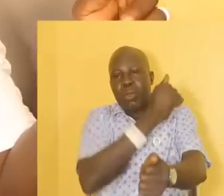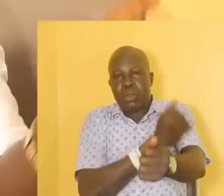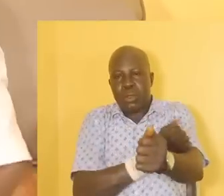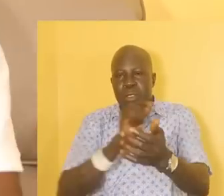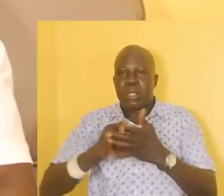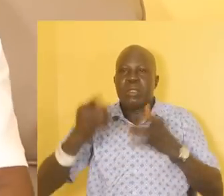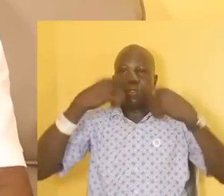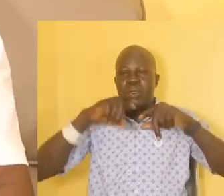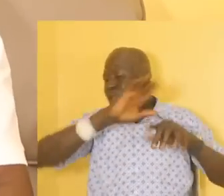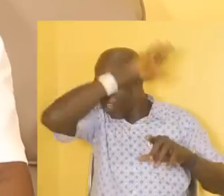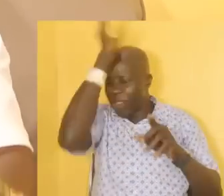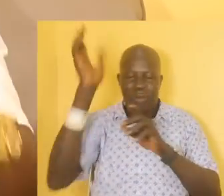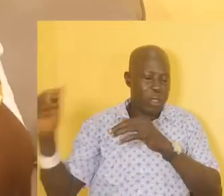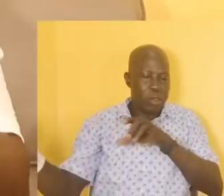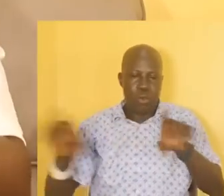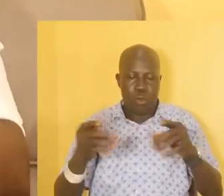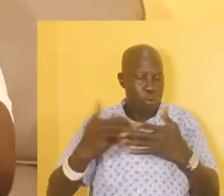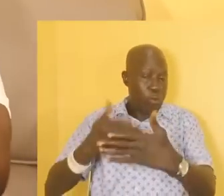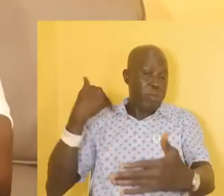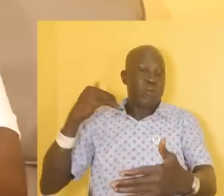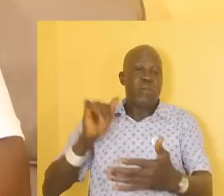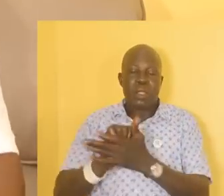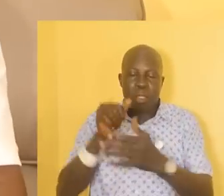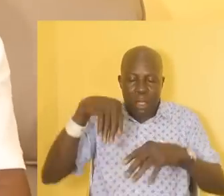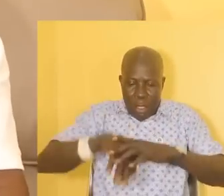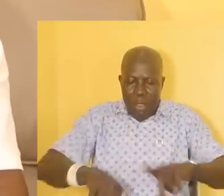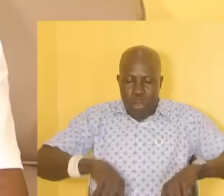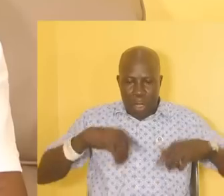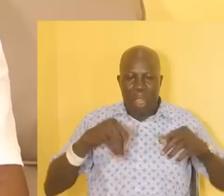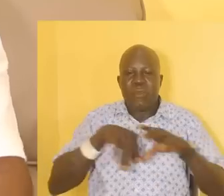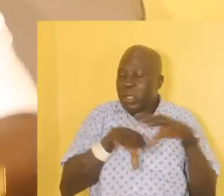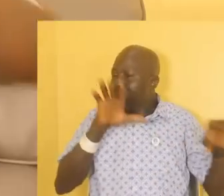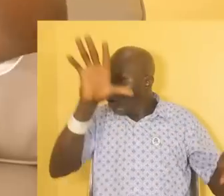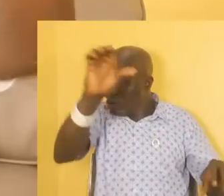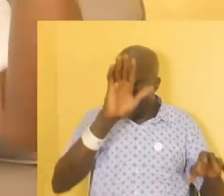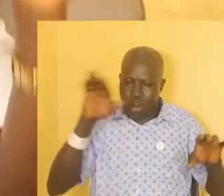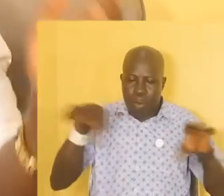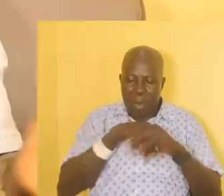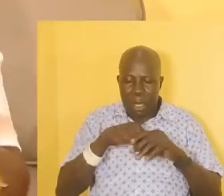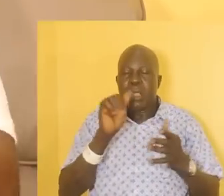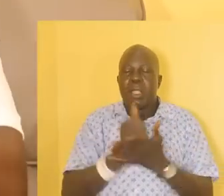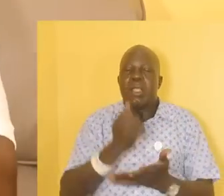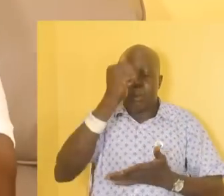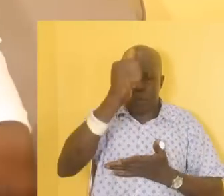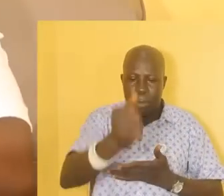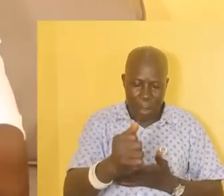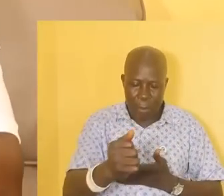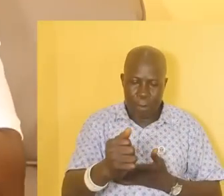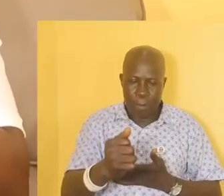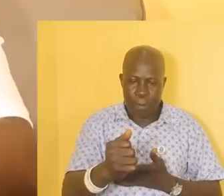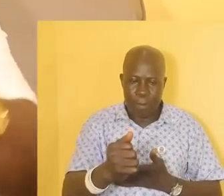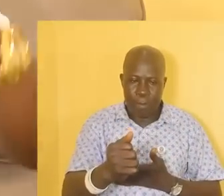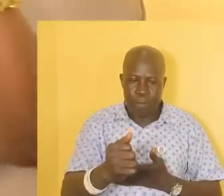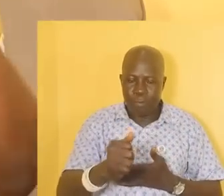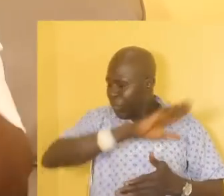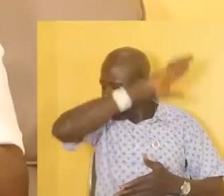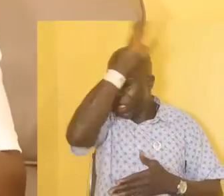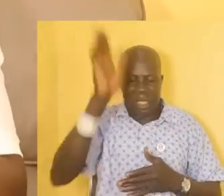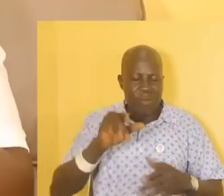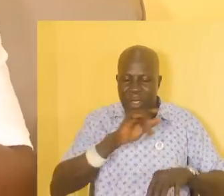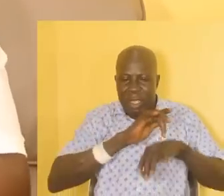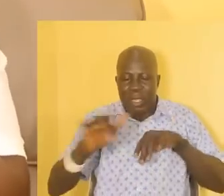the success you have never had before in your life and your marriage. Ah, amen. Hey, you